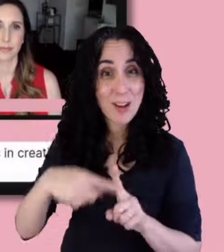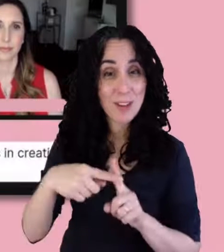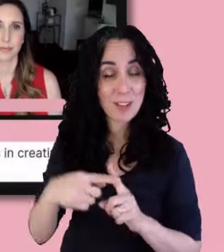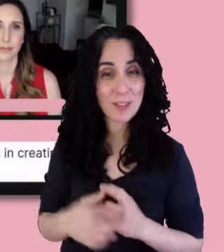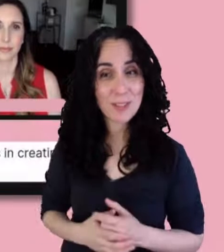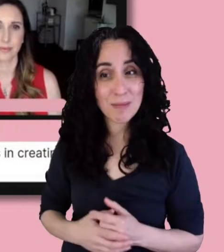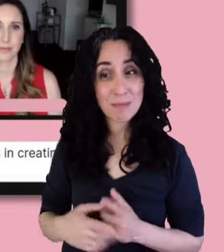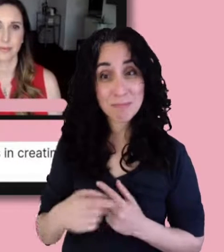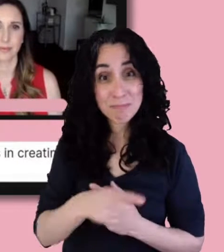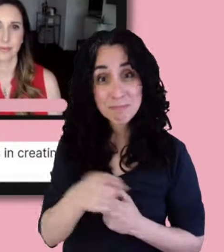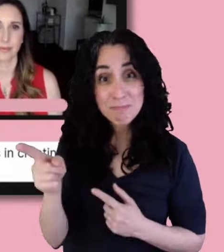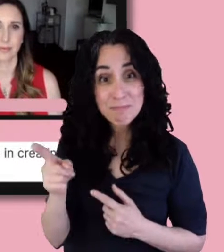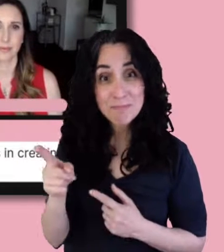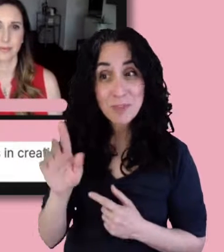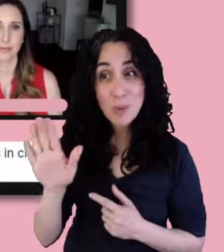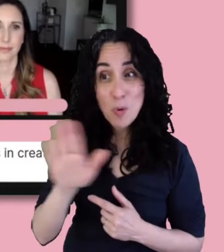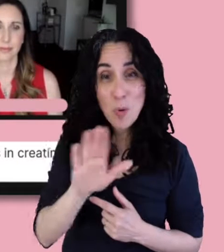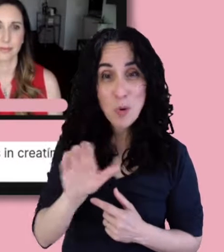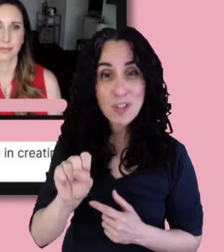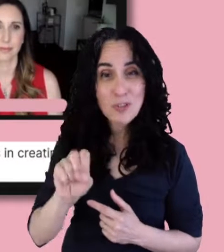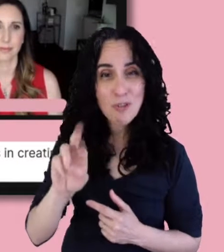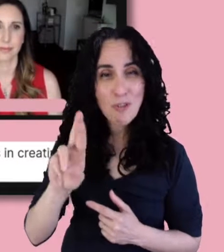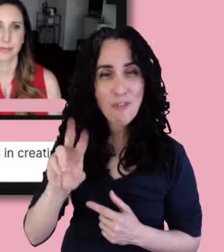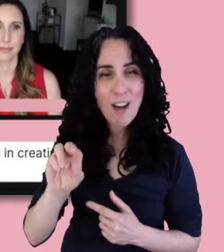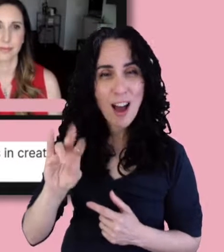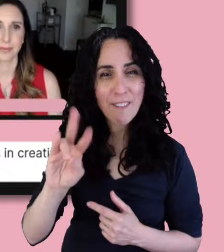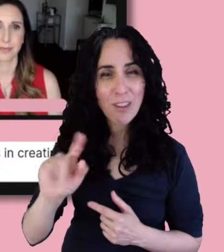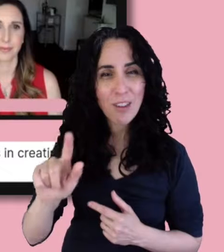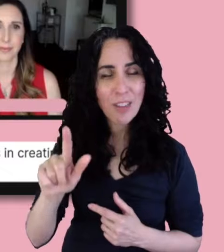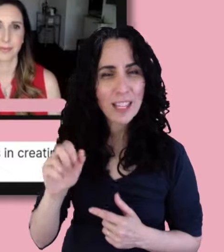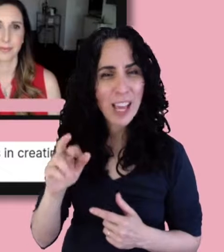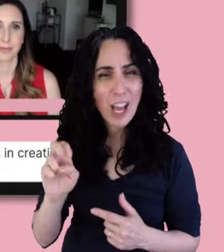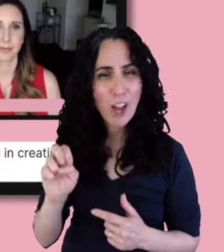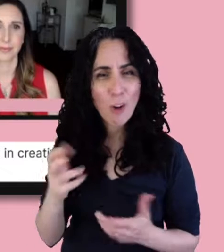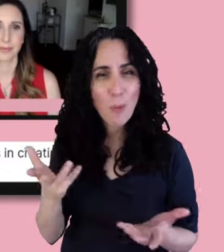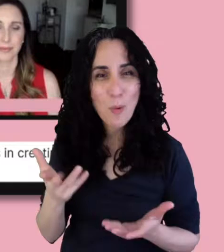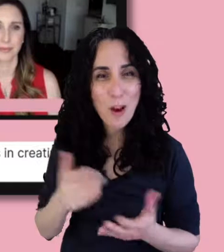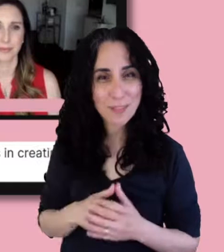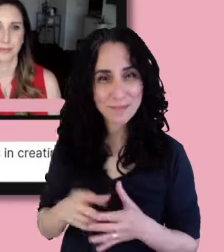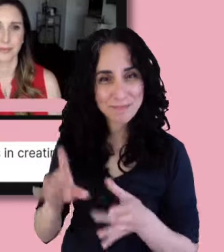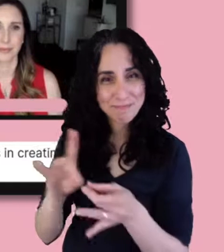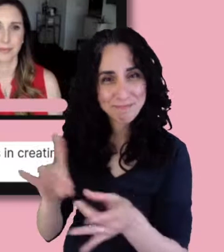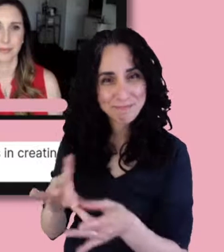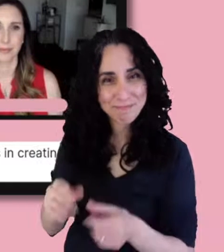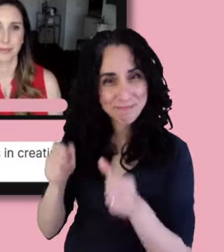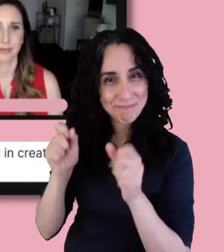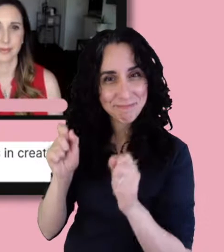your survival care look like? Please tell us in the comments and we will.